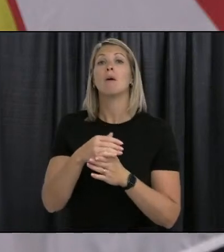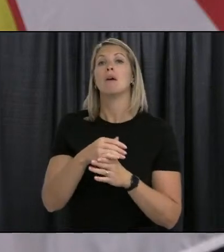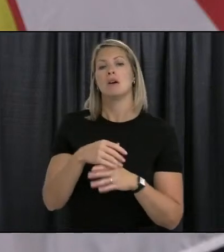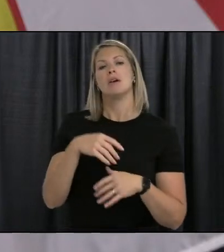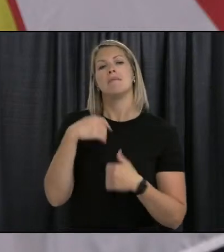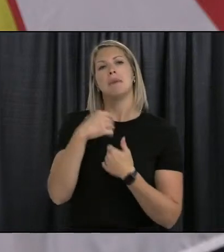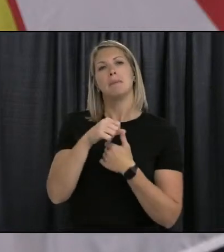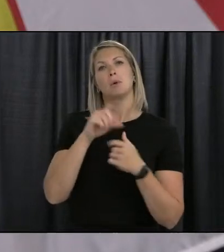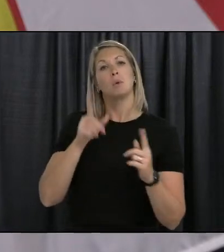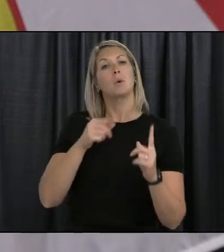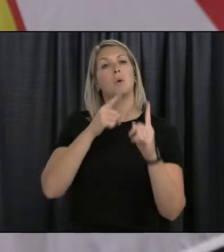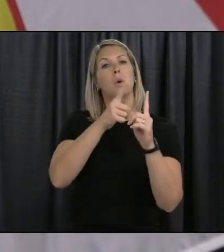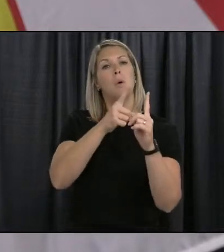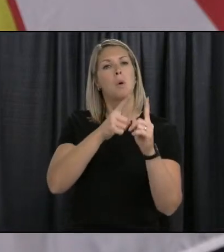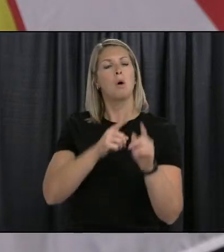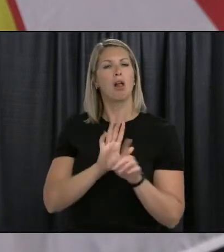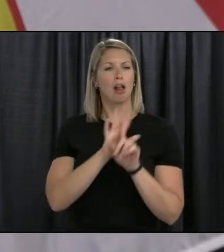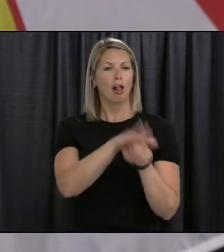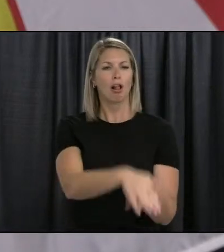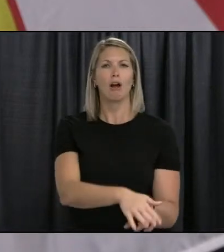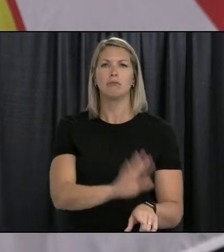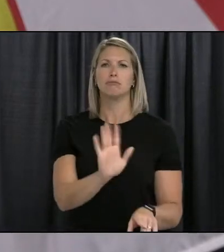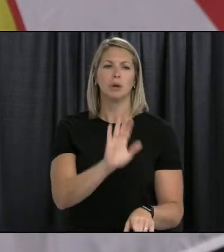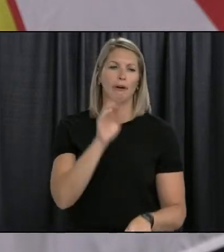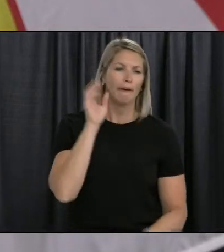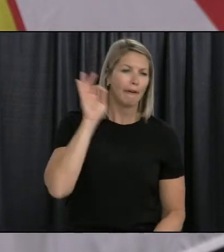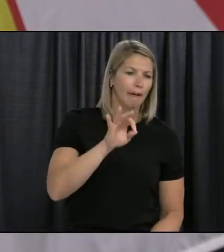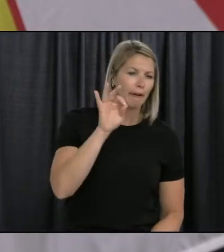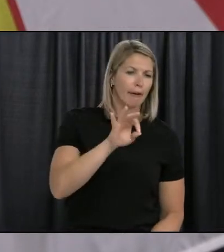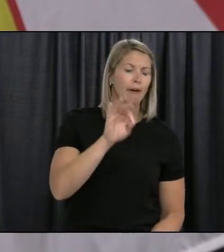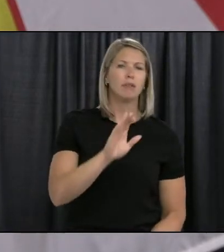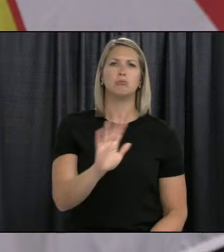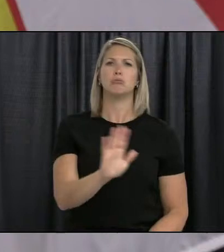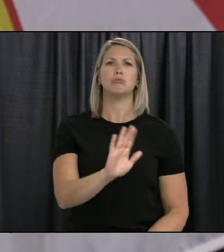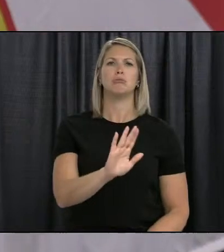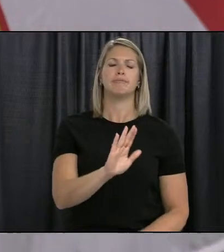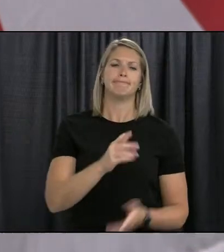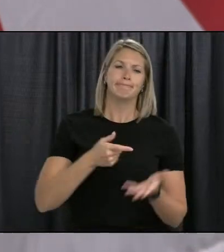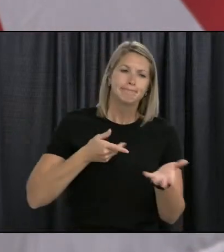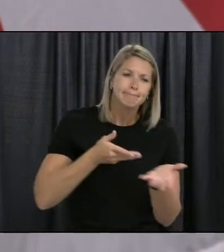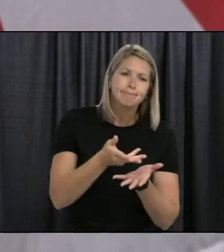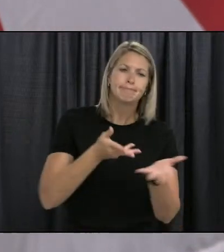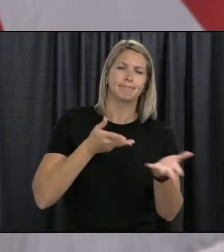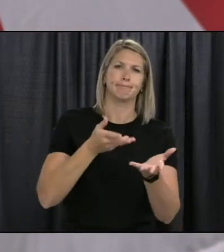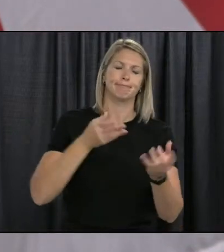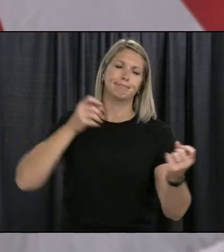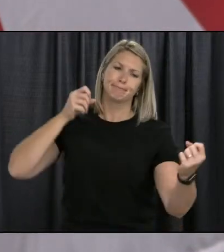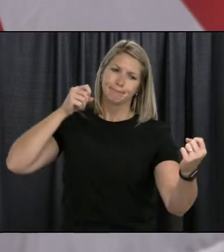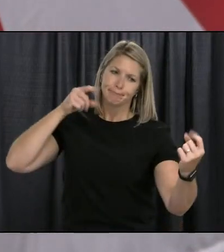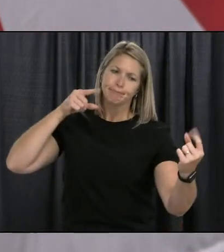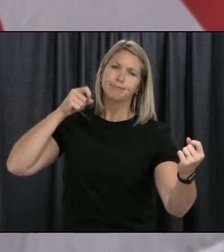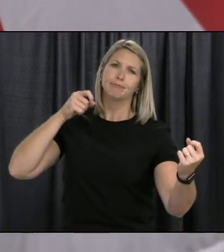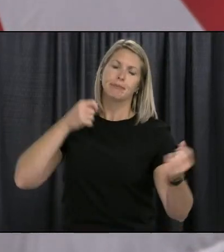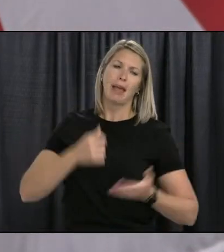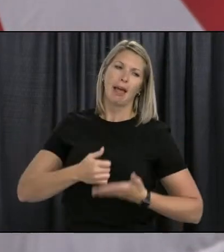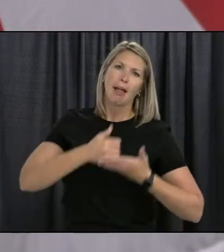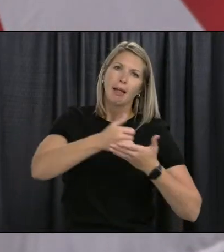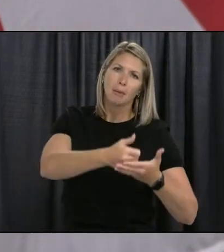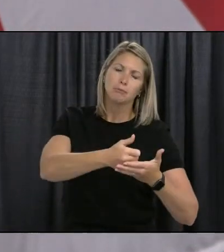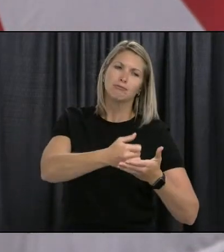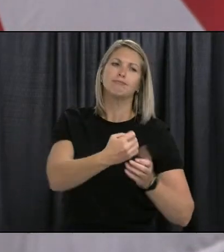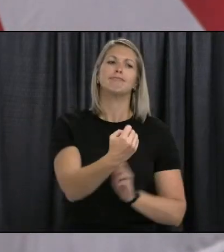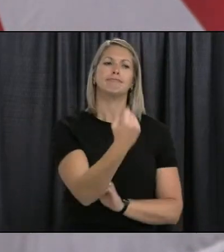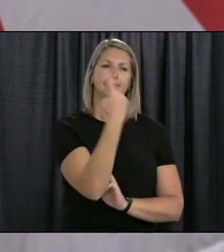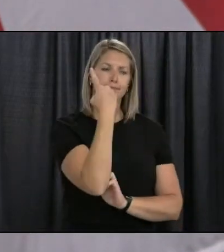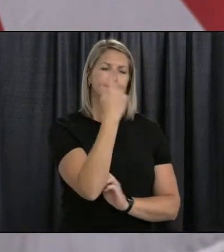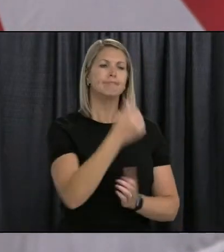meaningful conversation and not to lecture. This approach can help set the stage for further conversations about vaping and